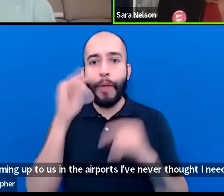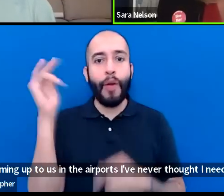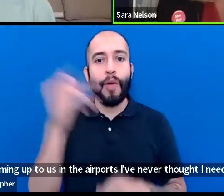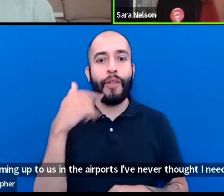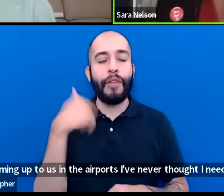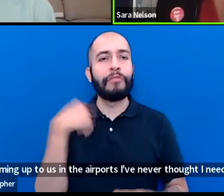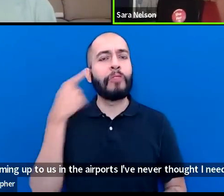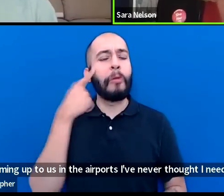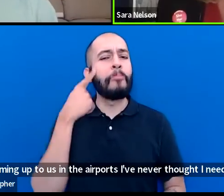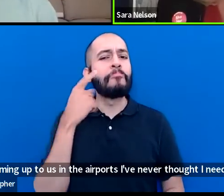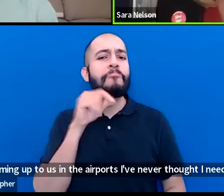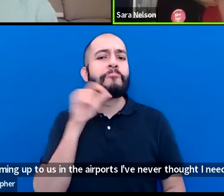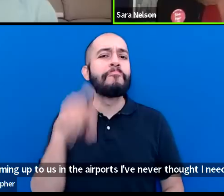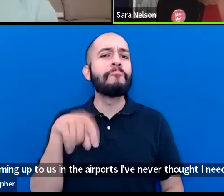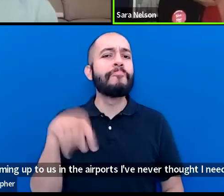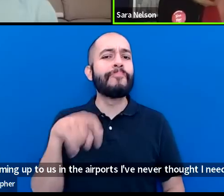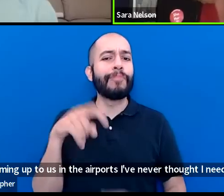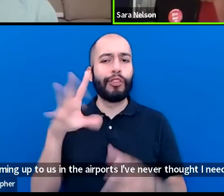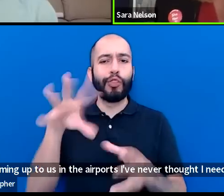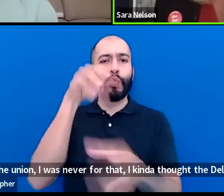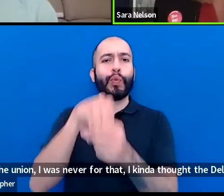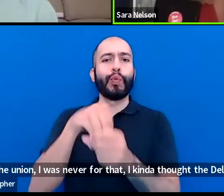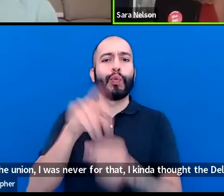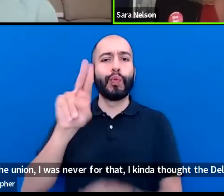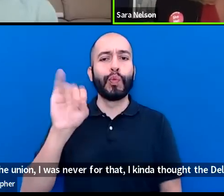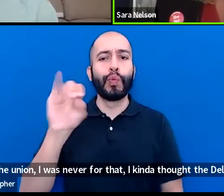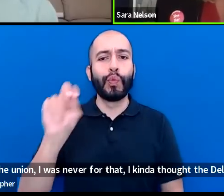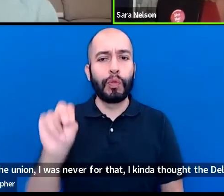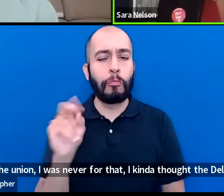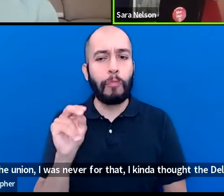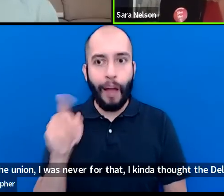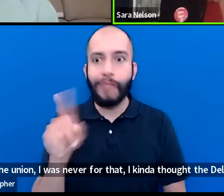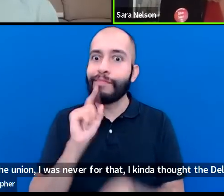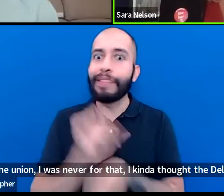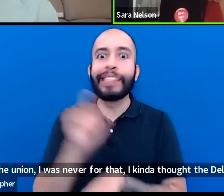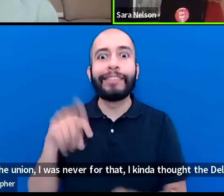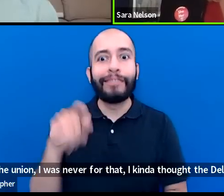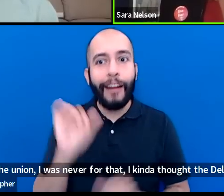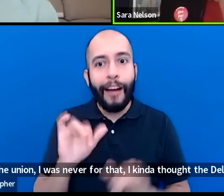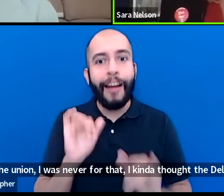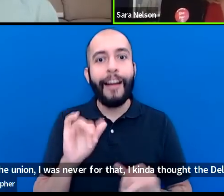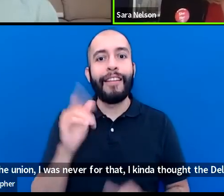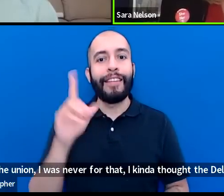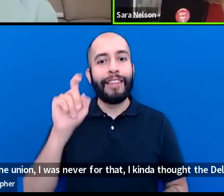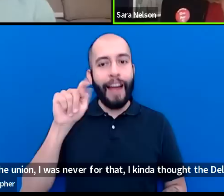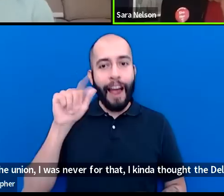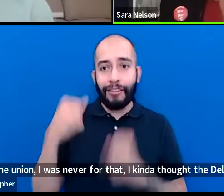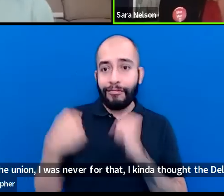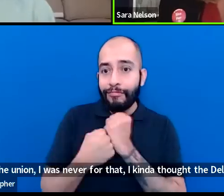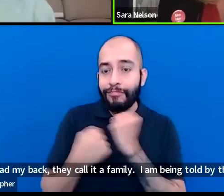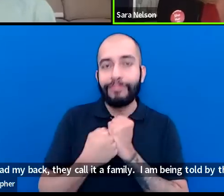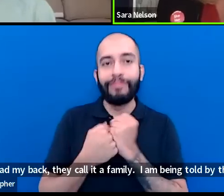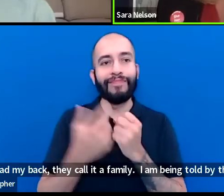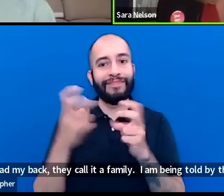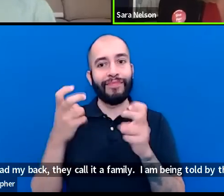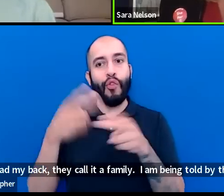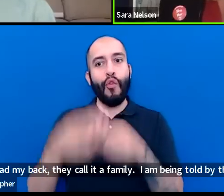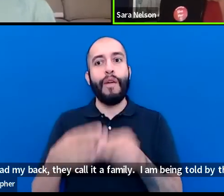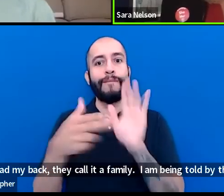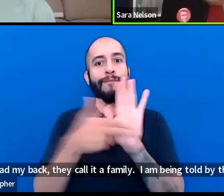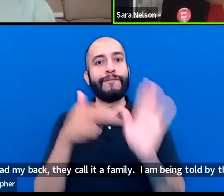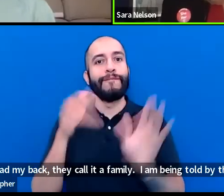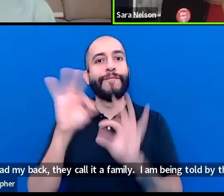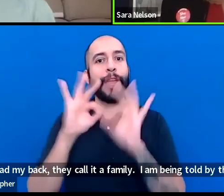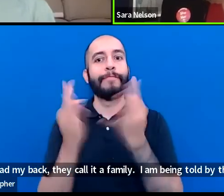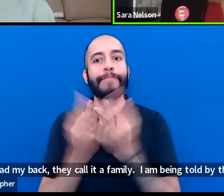back. They call it a family, but I'm being told by the people that I trust, by Elizabeth Warren, by Bernie Sanders,